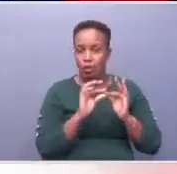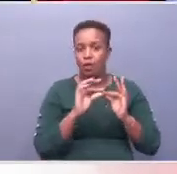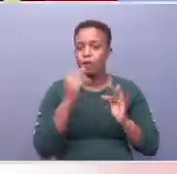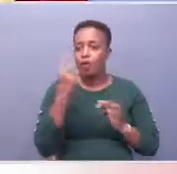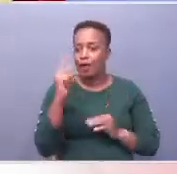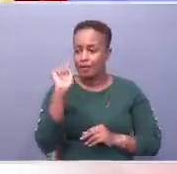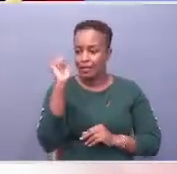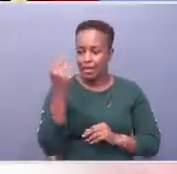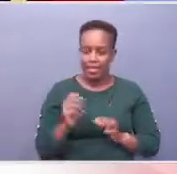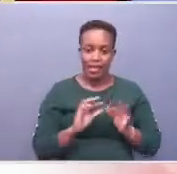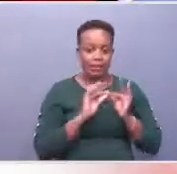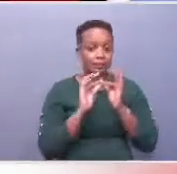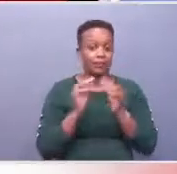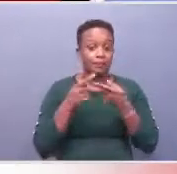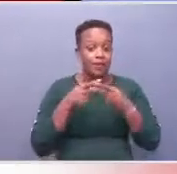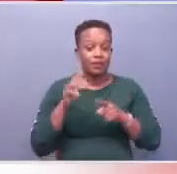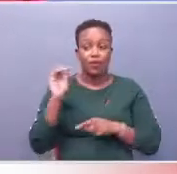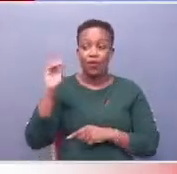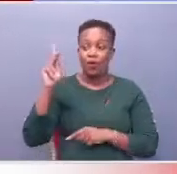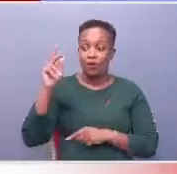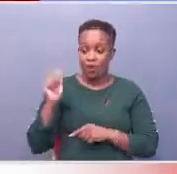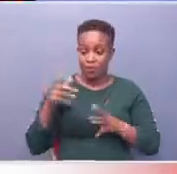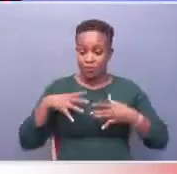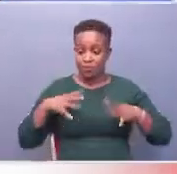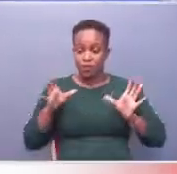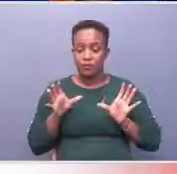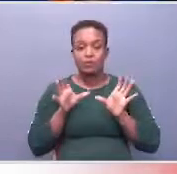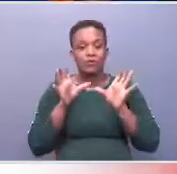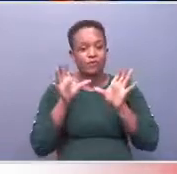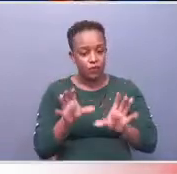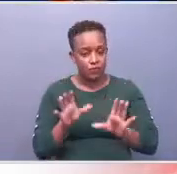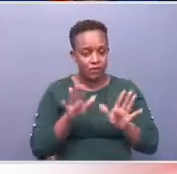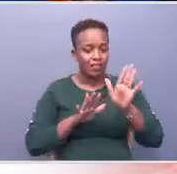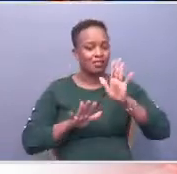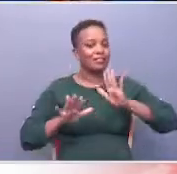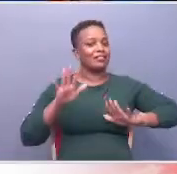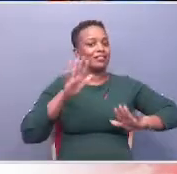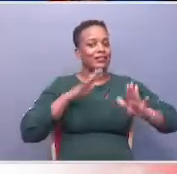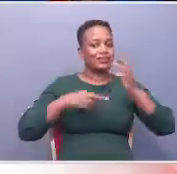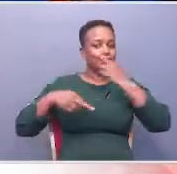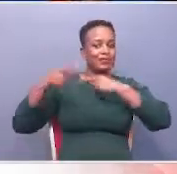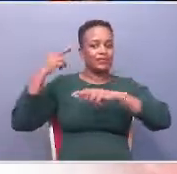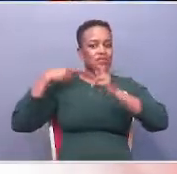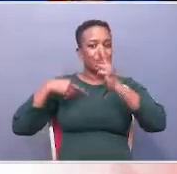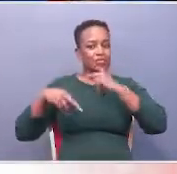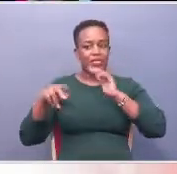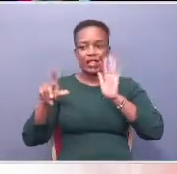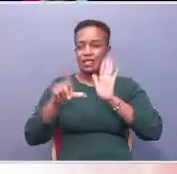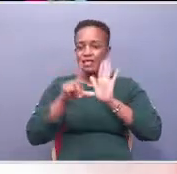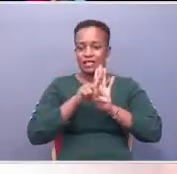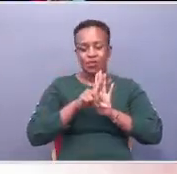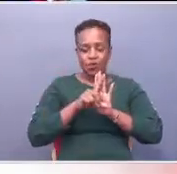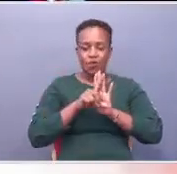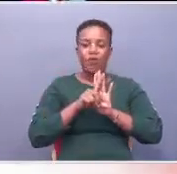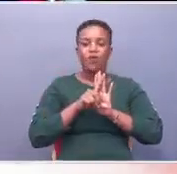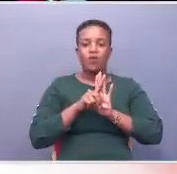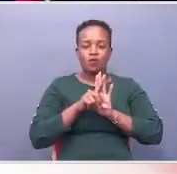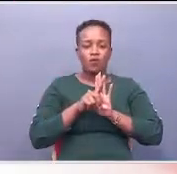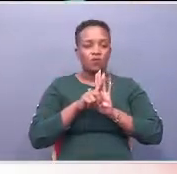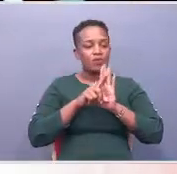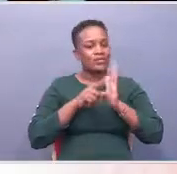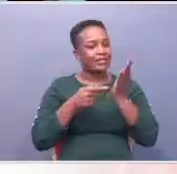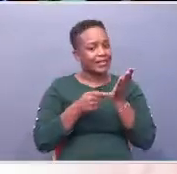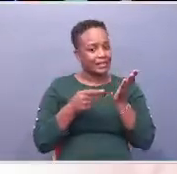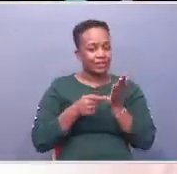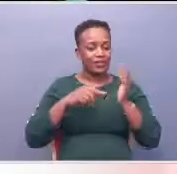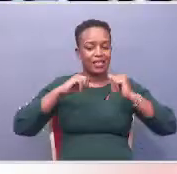Kalonzo and his OKA core principals will be forced to retreat to review the legal technicalities of the Saturday agreement,